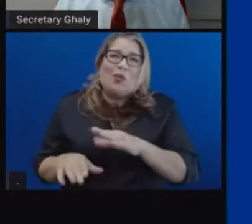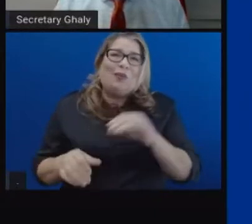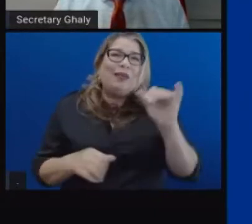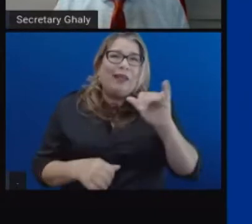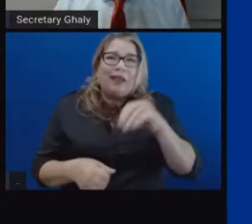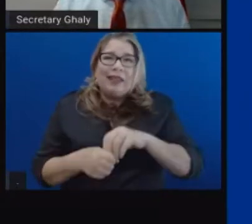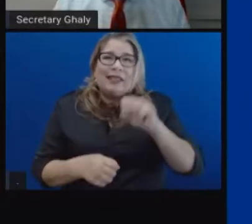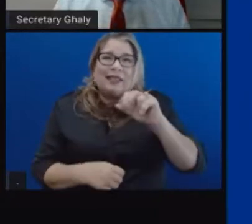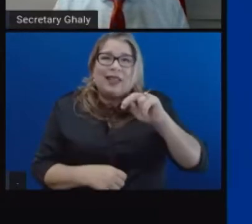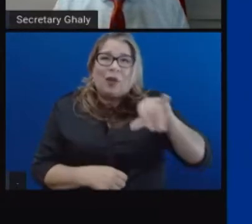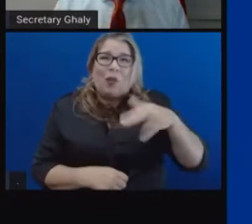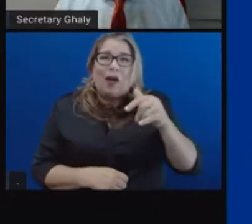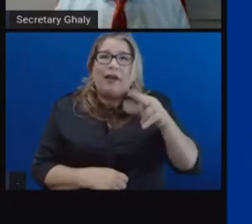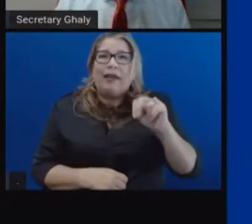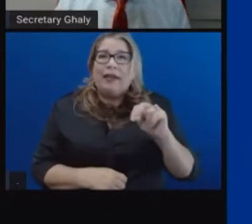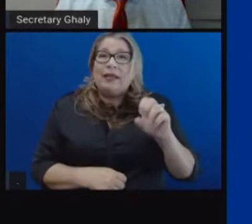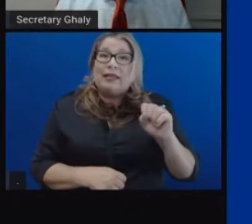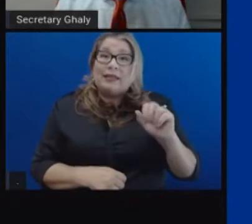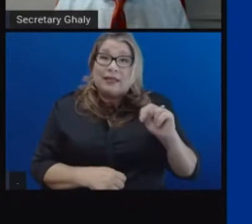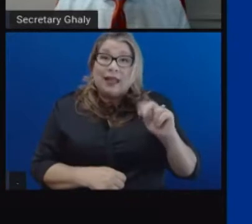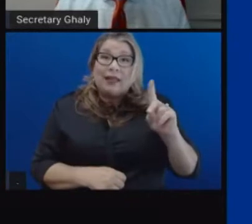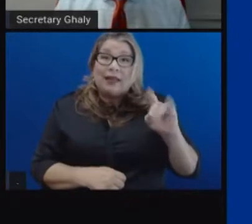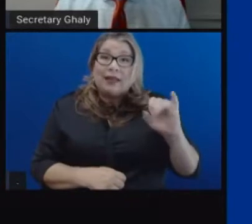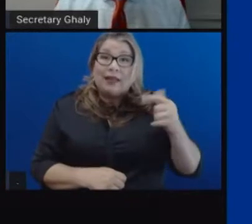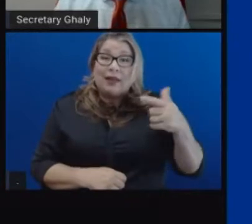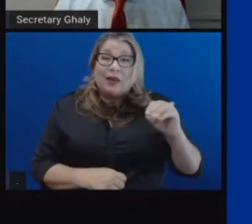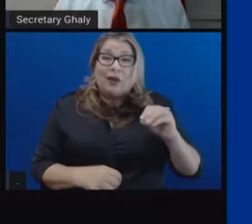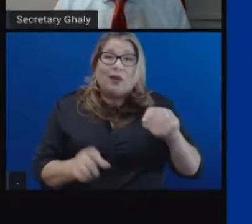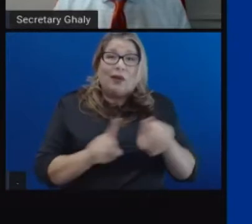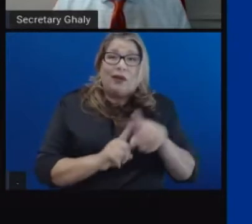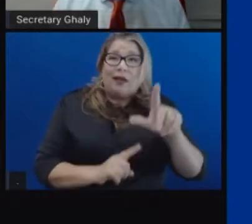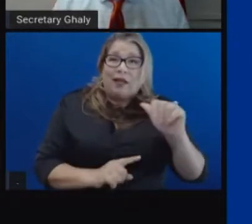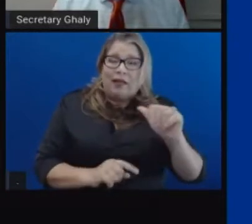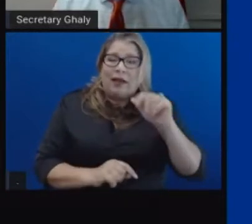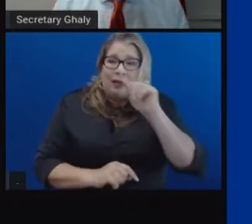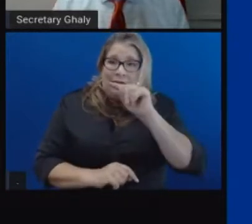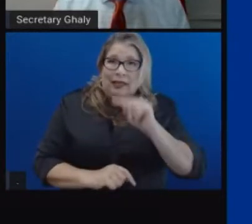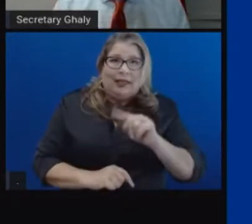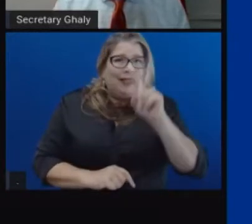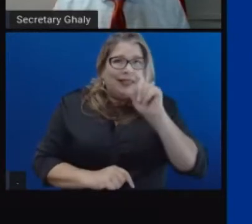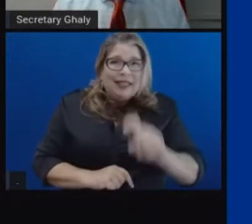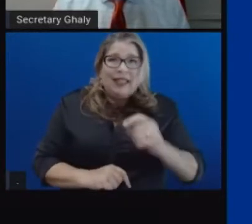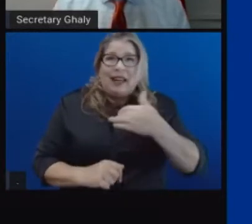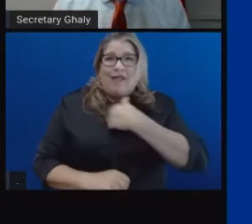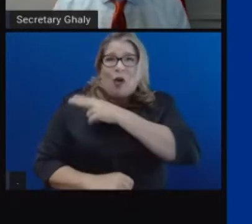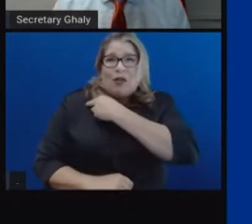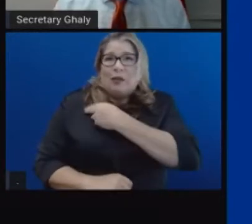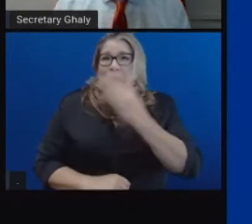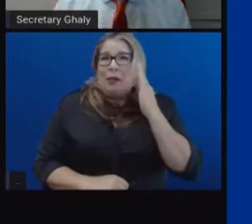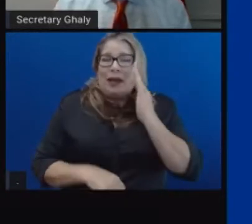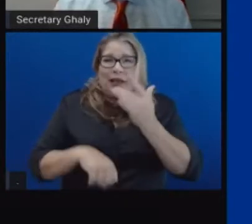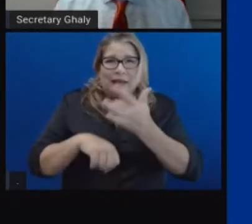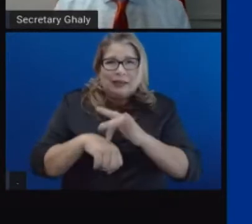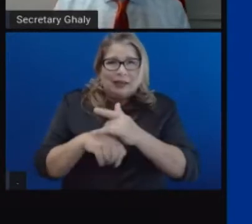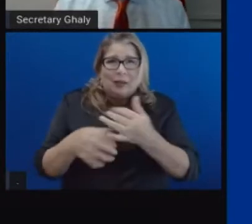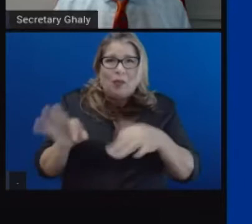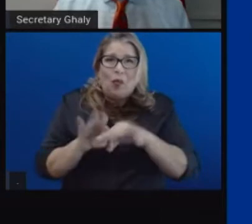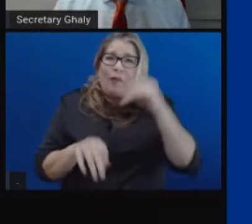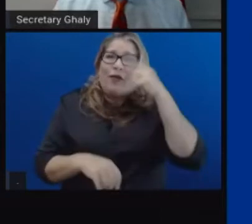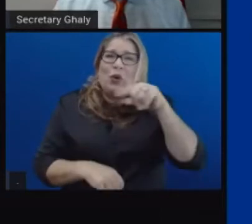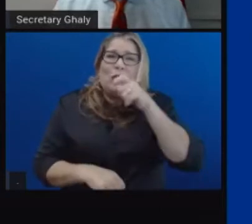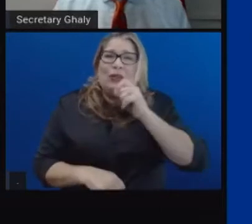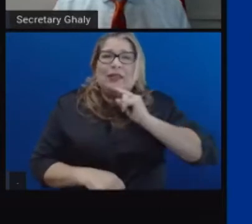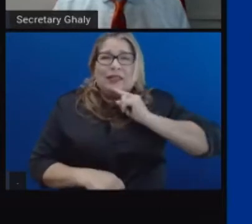beds available for patients who need critical services in those facilities. We've always said better to support